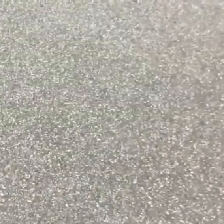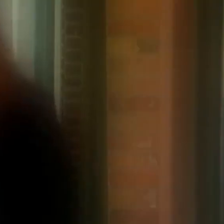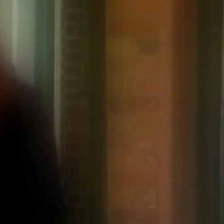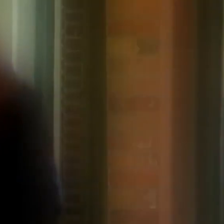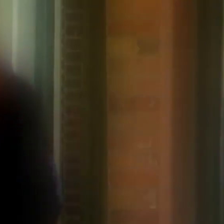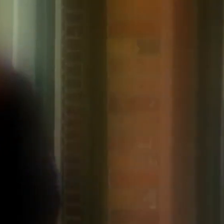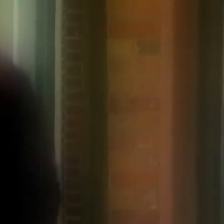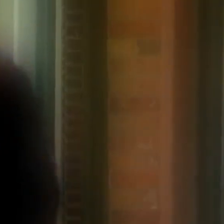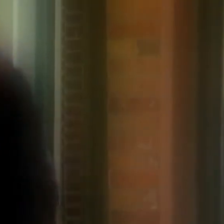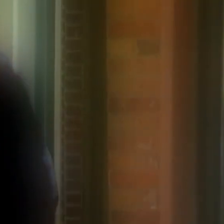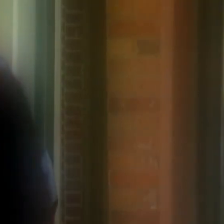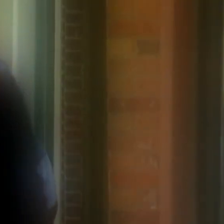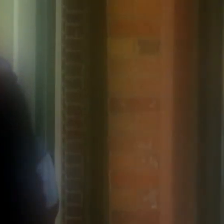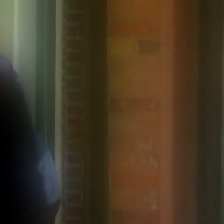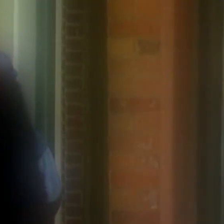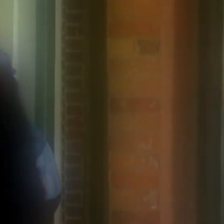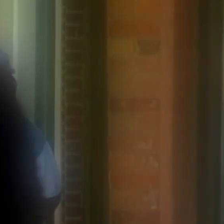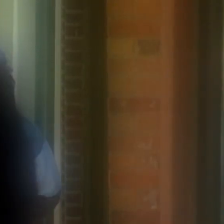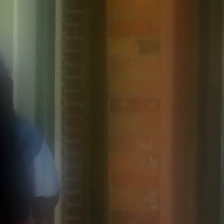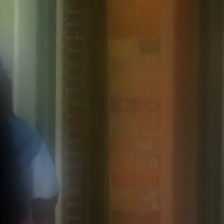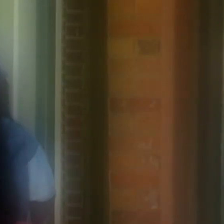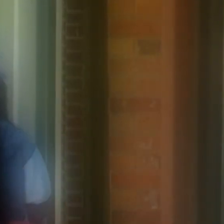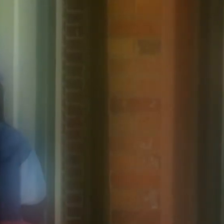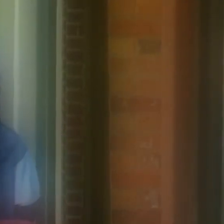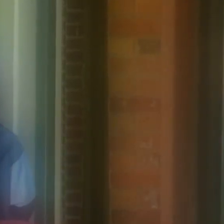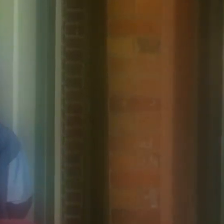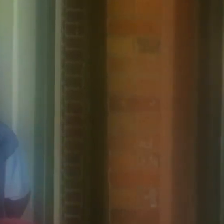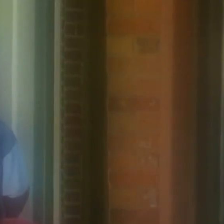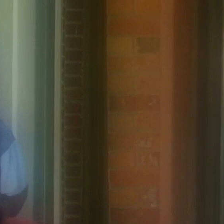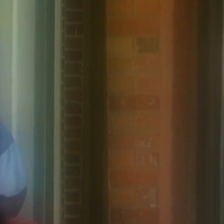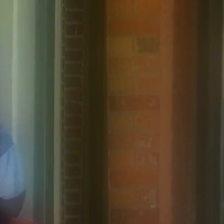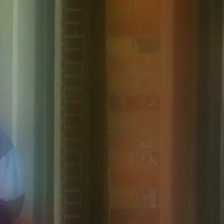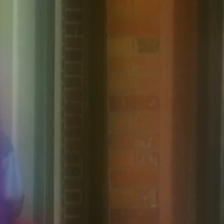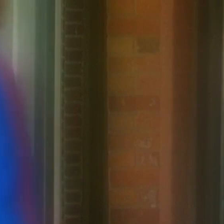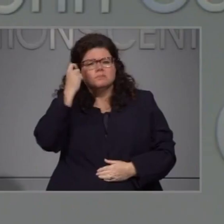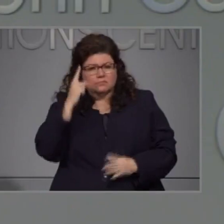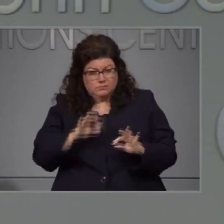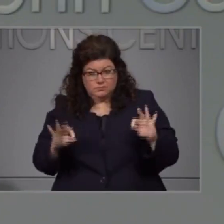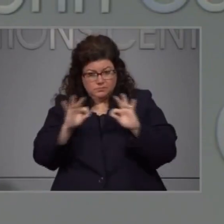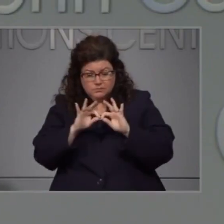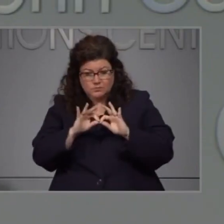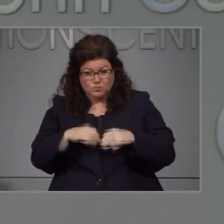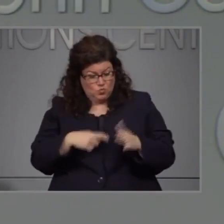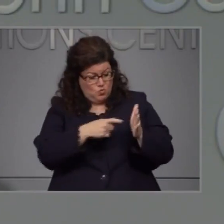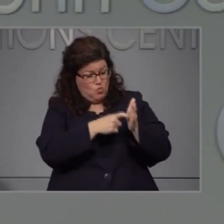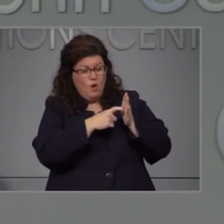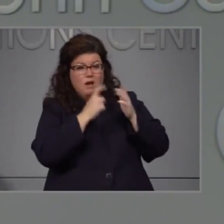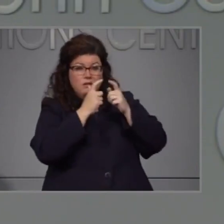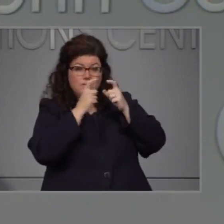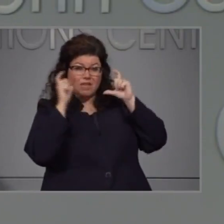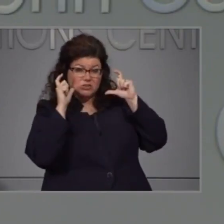mandate. Children under the age of 11 and people with medical conditions are not required to wear a mask. Required face